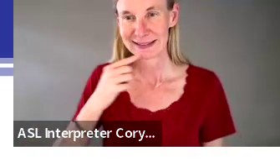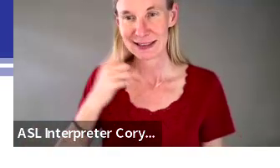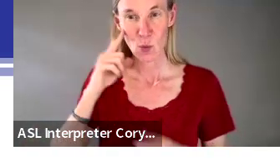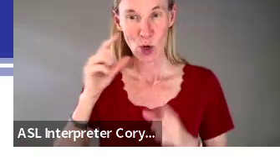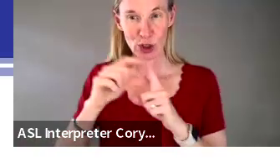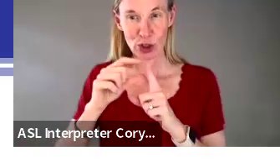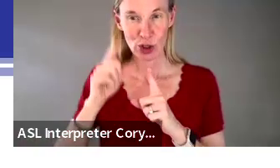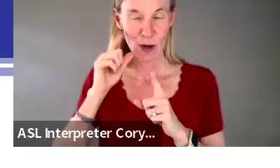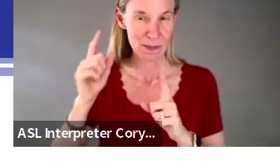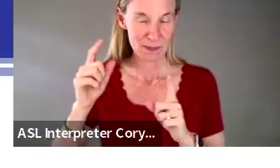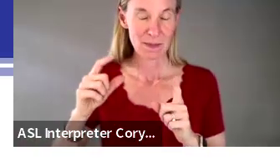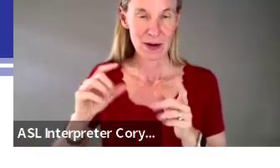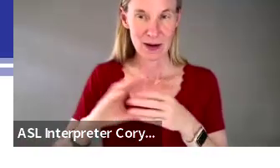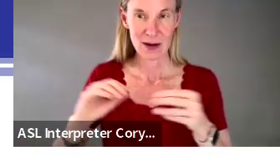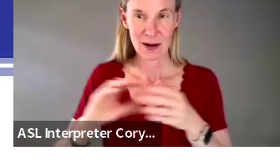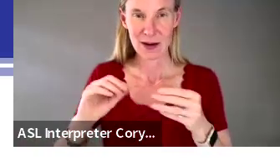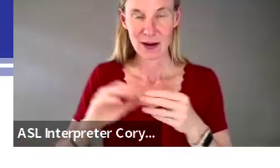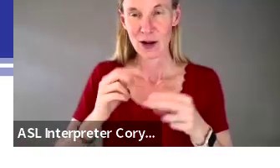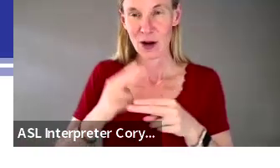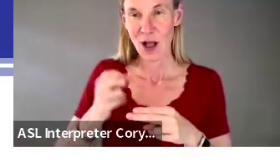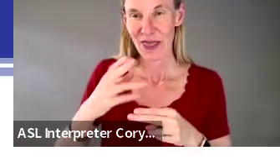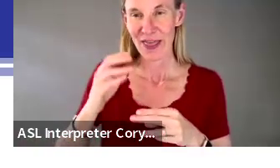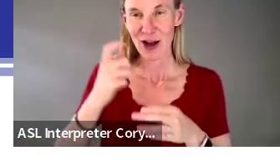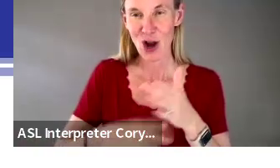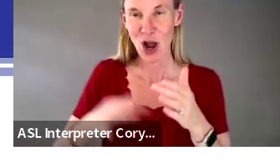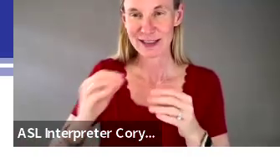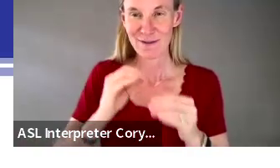use is the cost of repair, right?